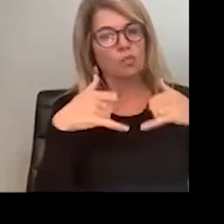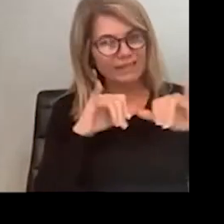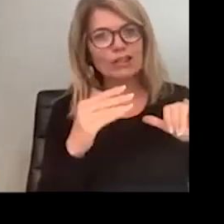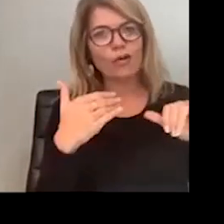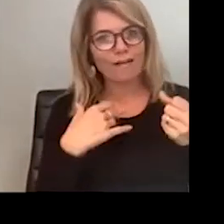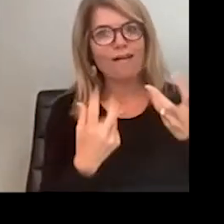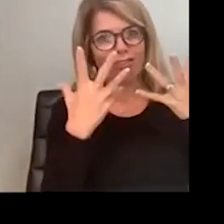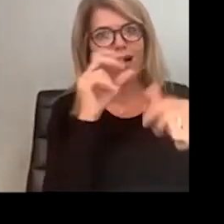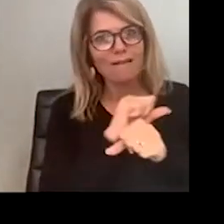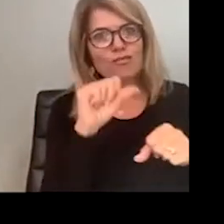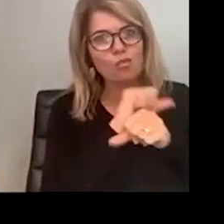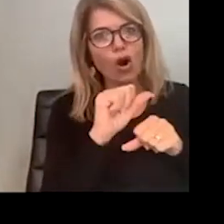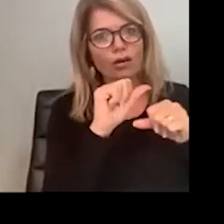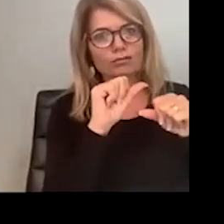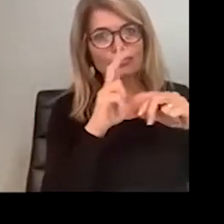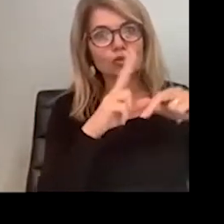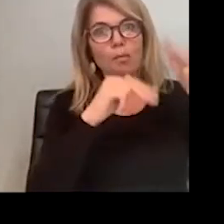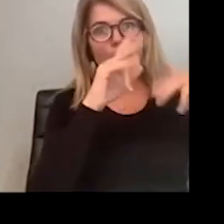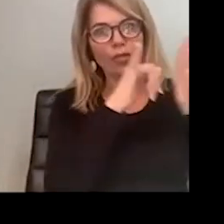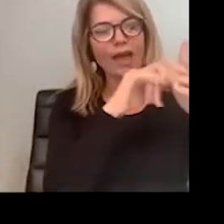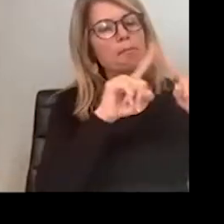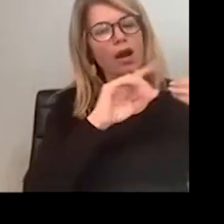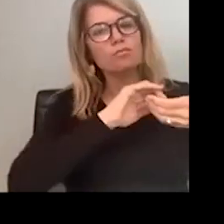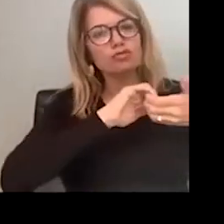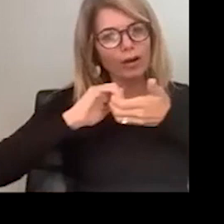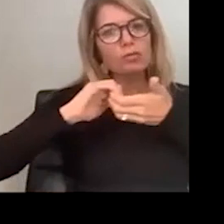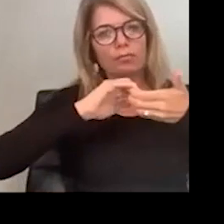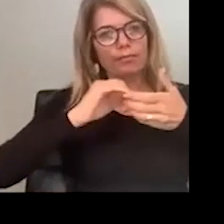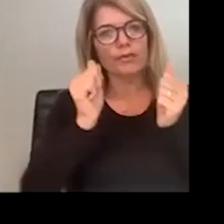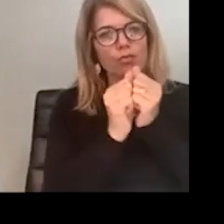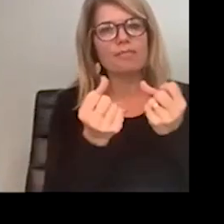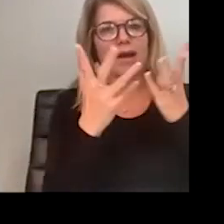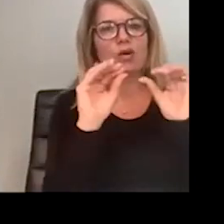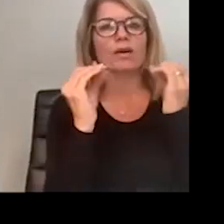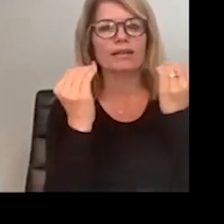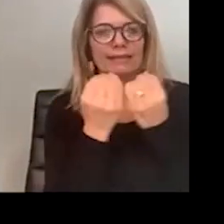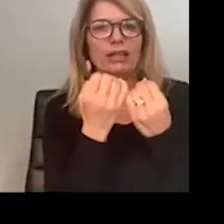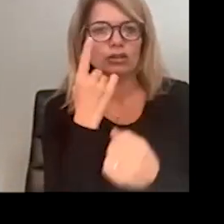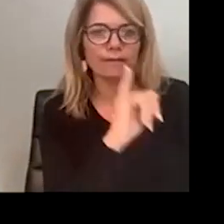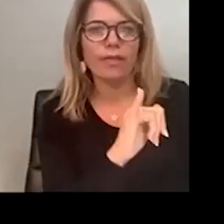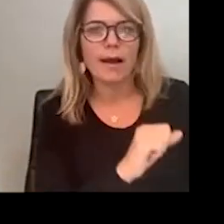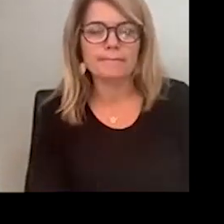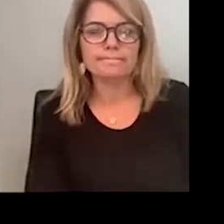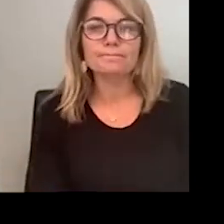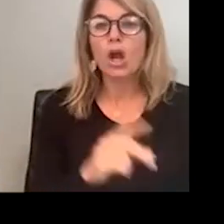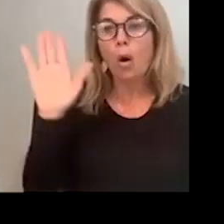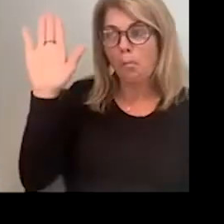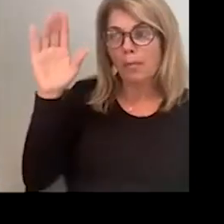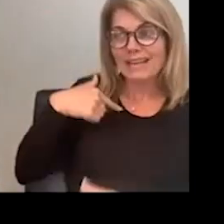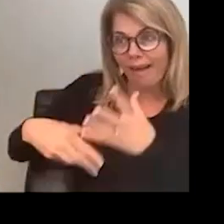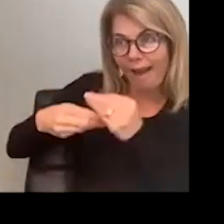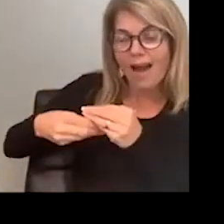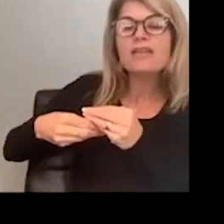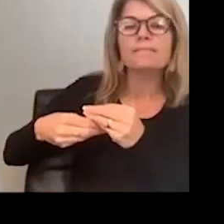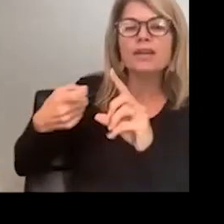do, but welcome partnership with many organizations on that. And And I I'll see just Mary add- has something to add. Yes. I'm just going to add